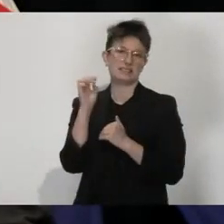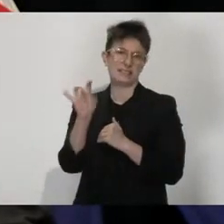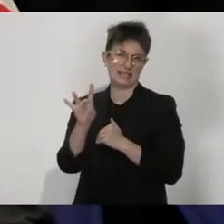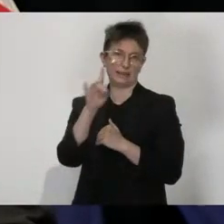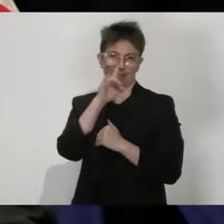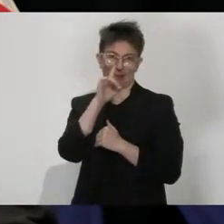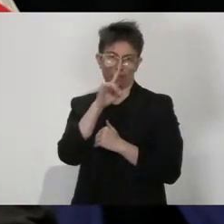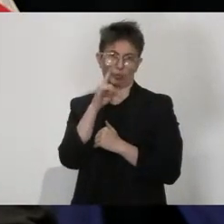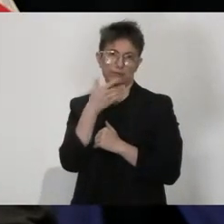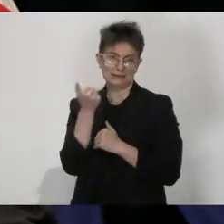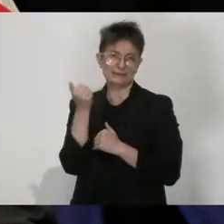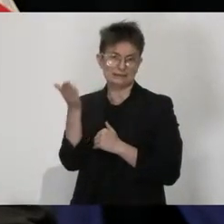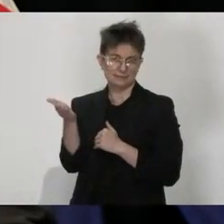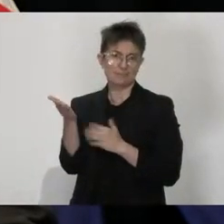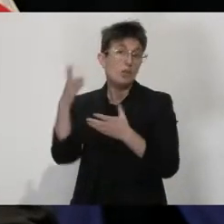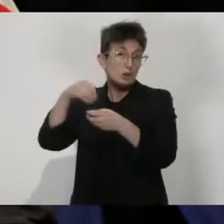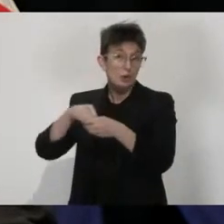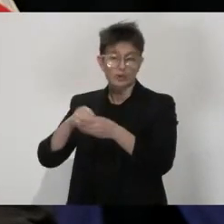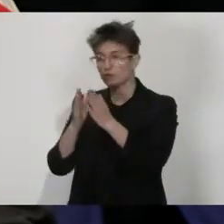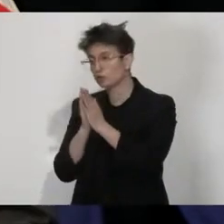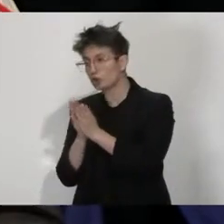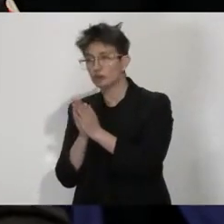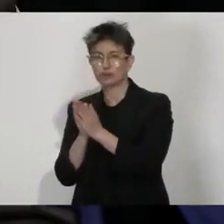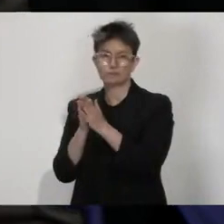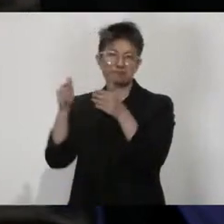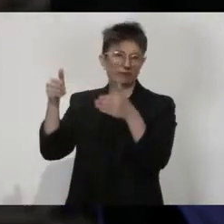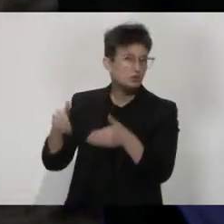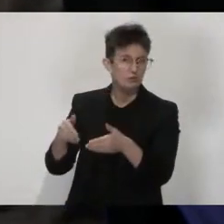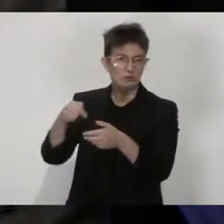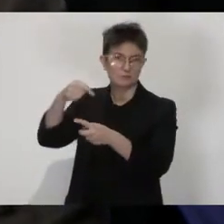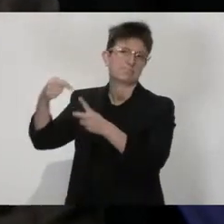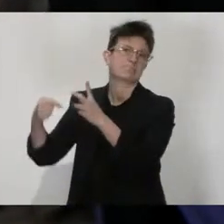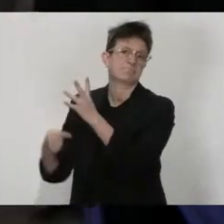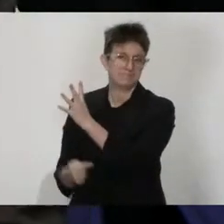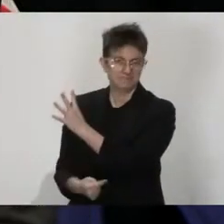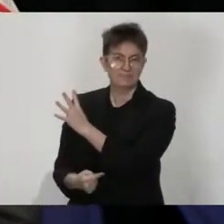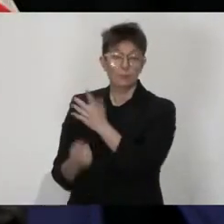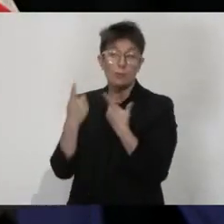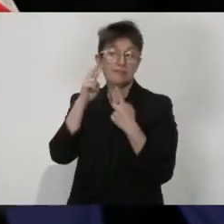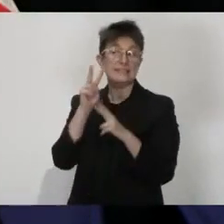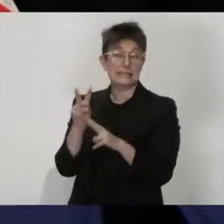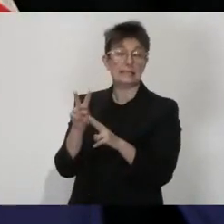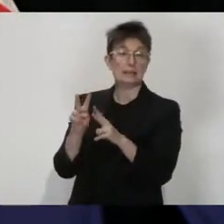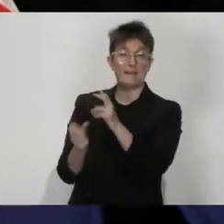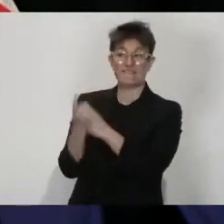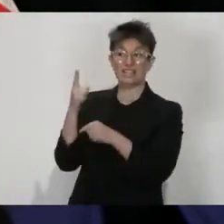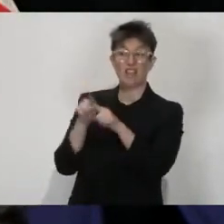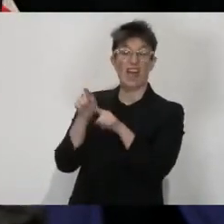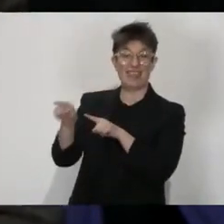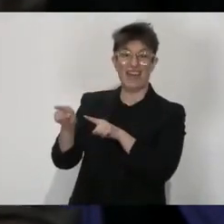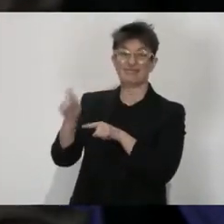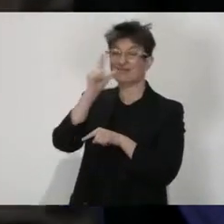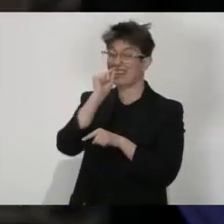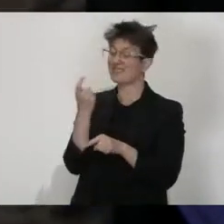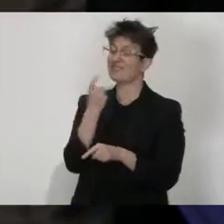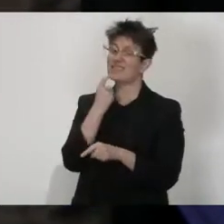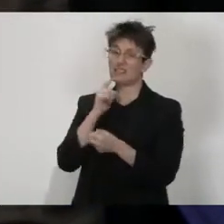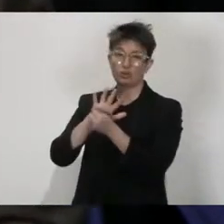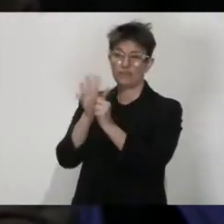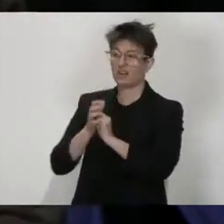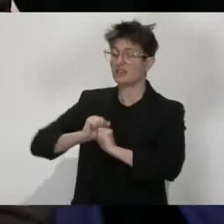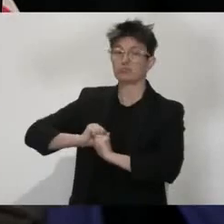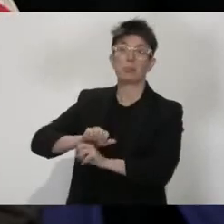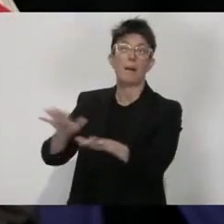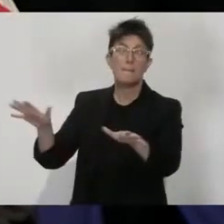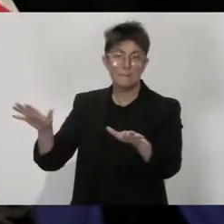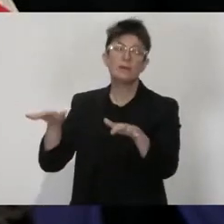weddings. We've seen these gatherings spread the virus, so we're being extra cautious for now. There will be a limit, as you know, of 50